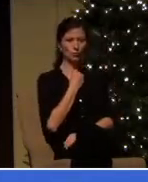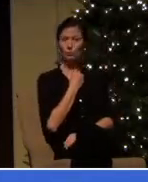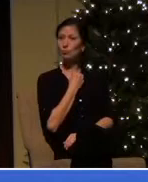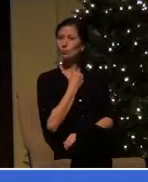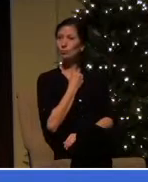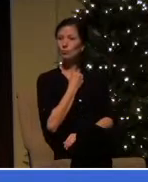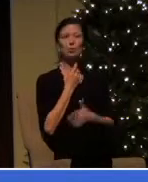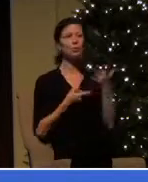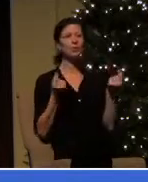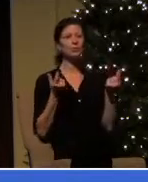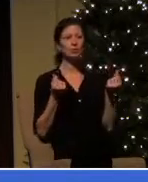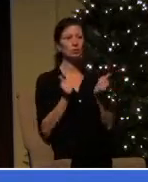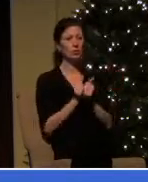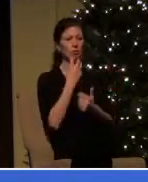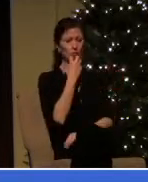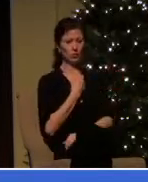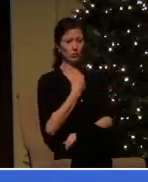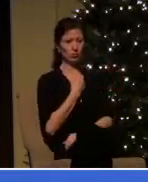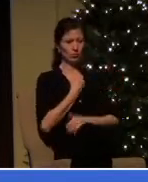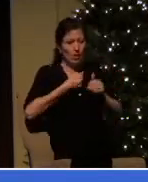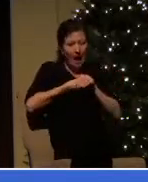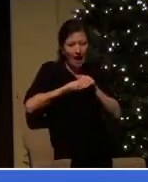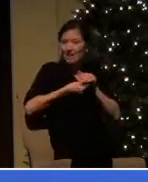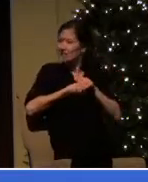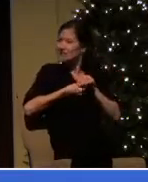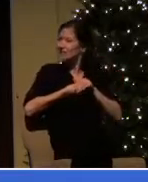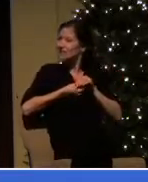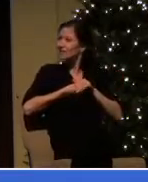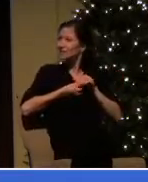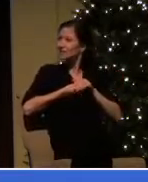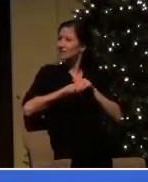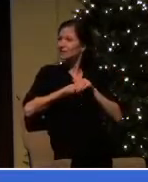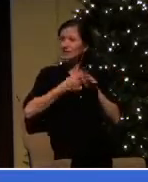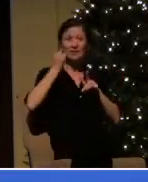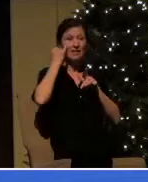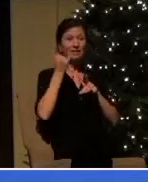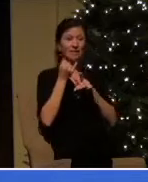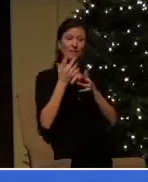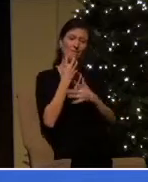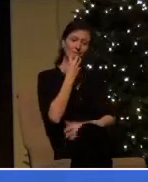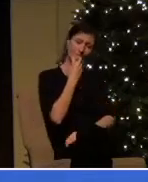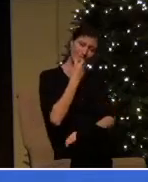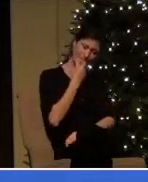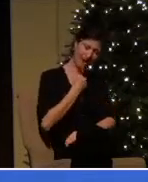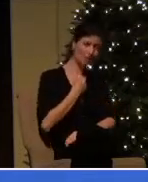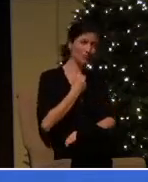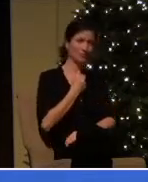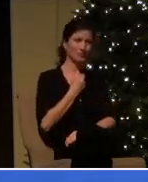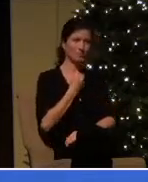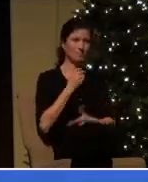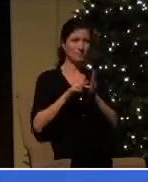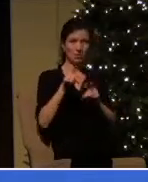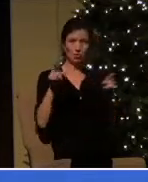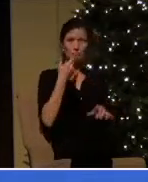treasure? Well, you hide it. And the more valuable it is, the better you